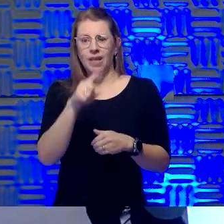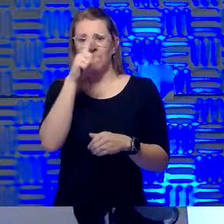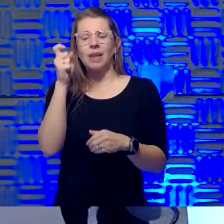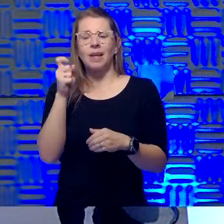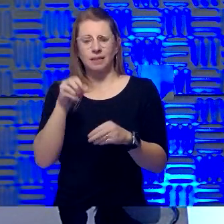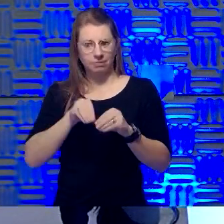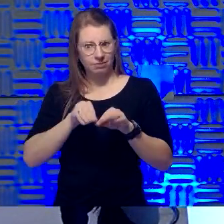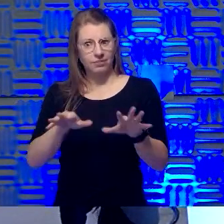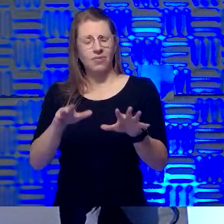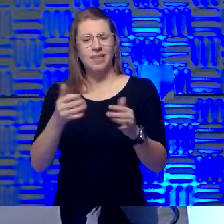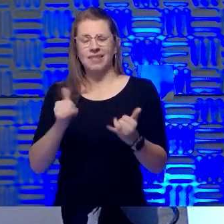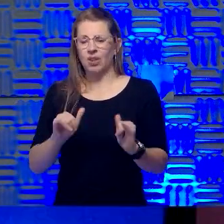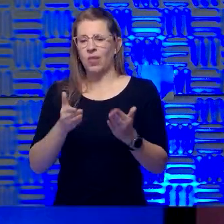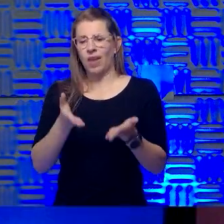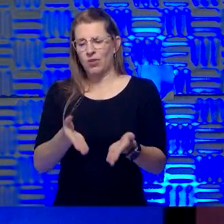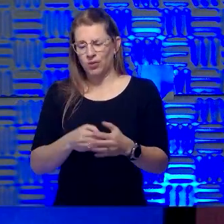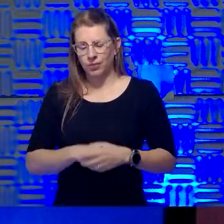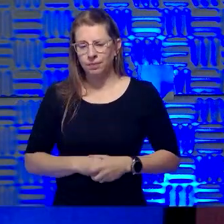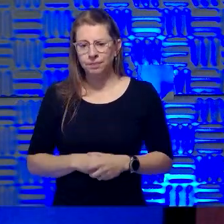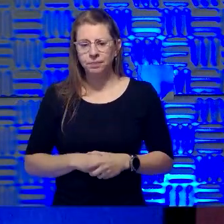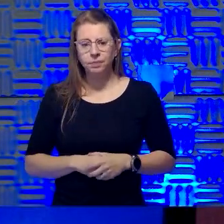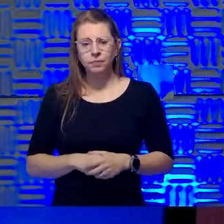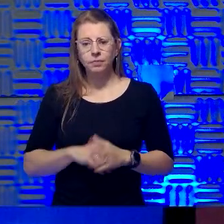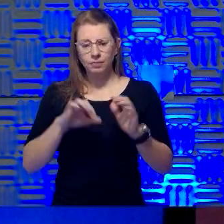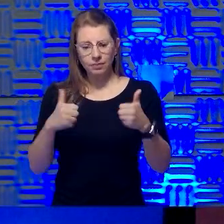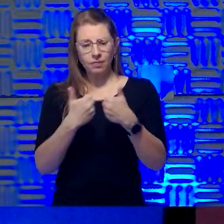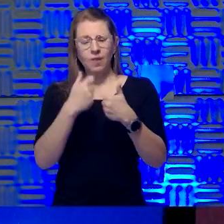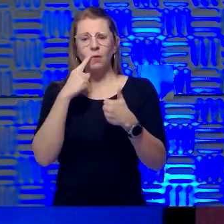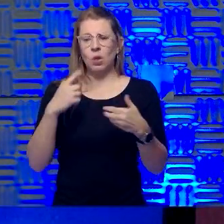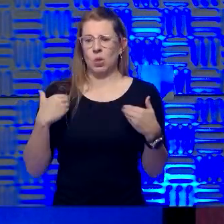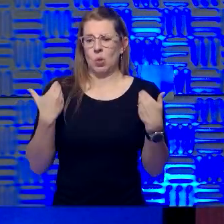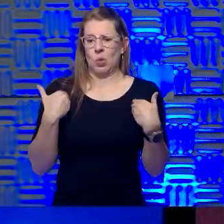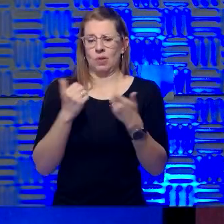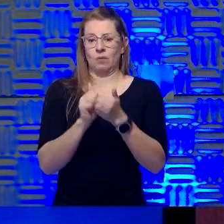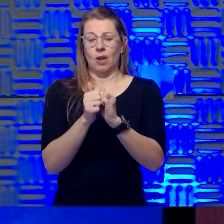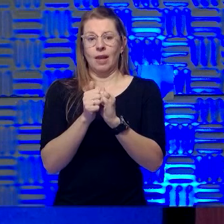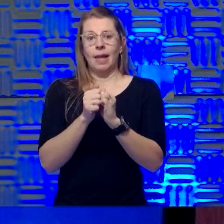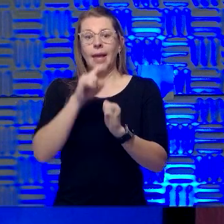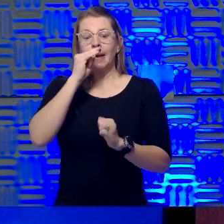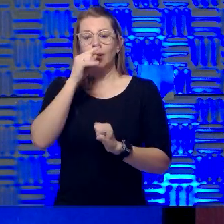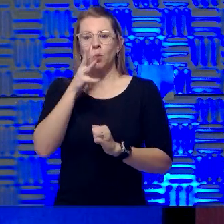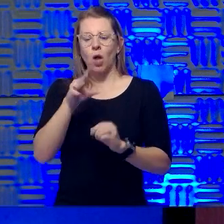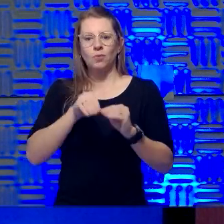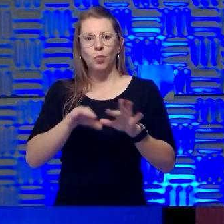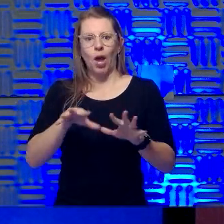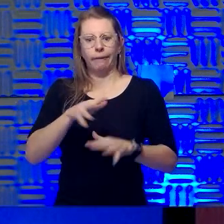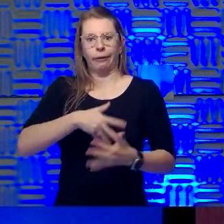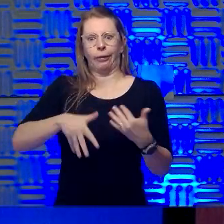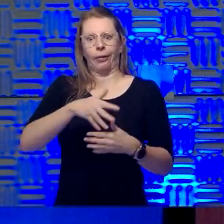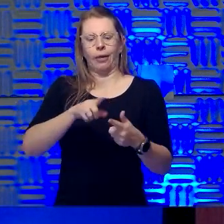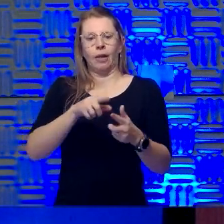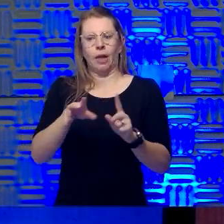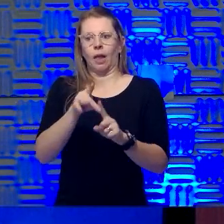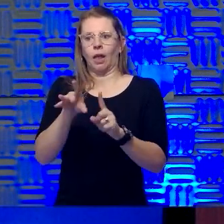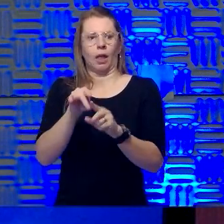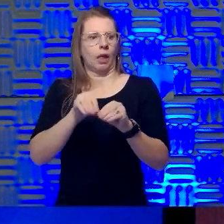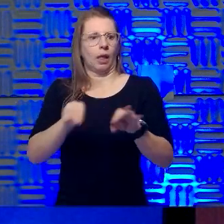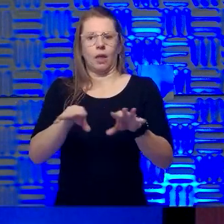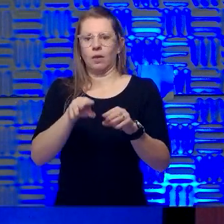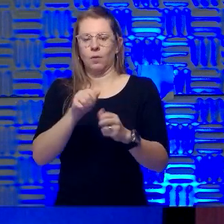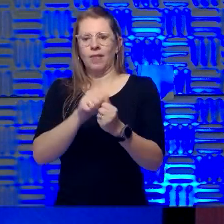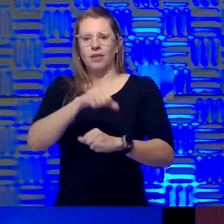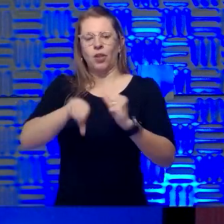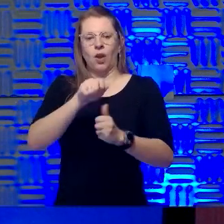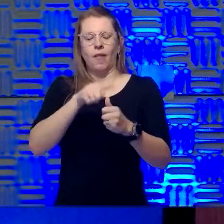And the challenge for having youth sports is that kids will spread it amongst themselves, not be particularly sick, and bring it home to people who can be sick.